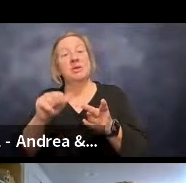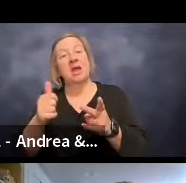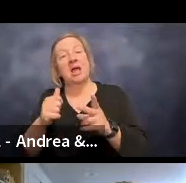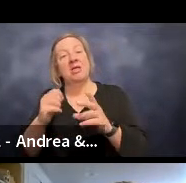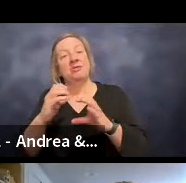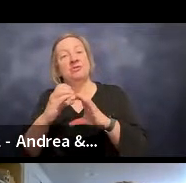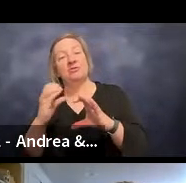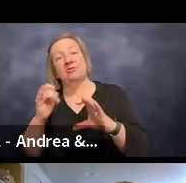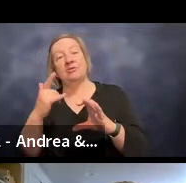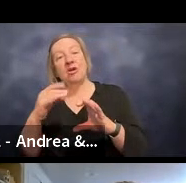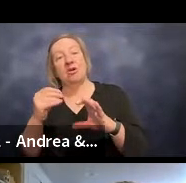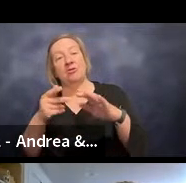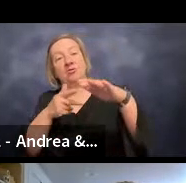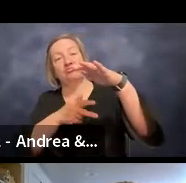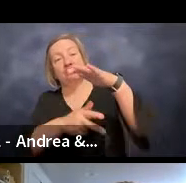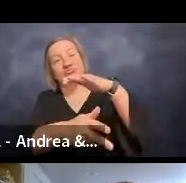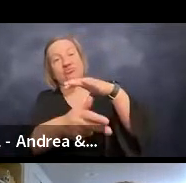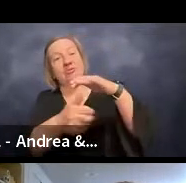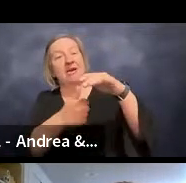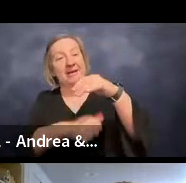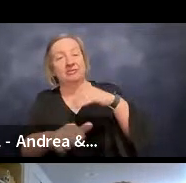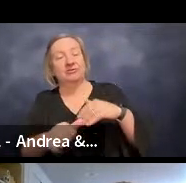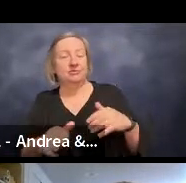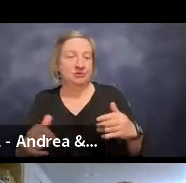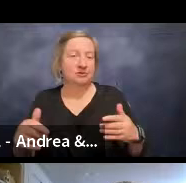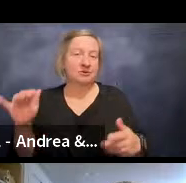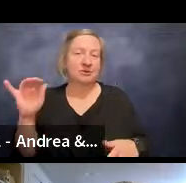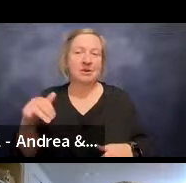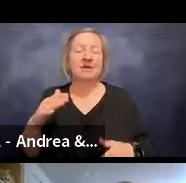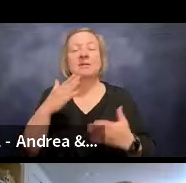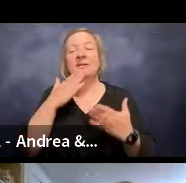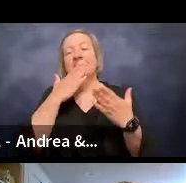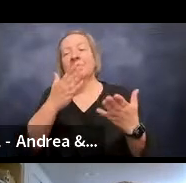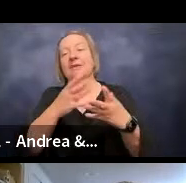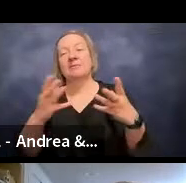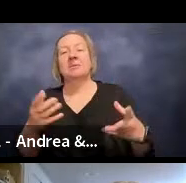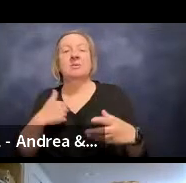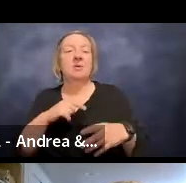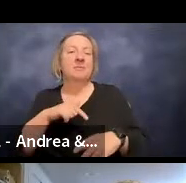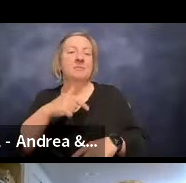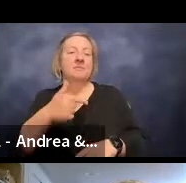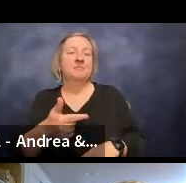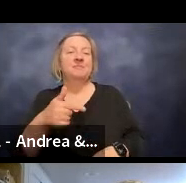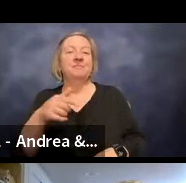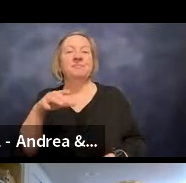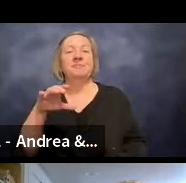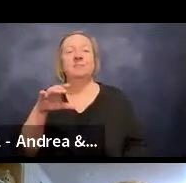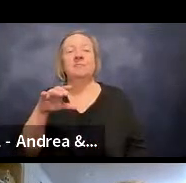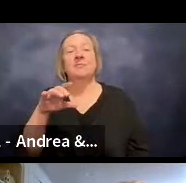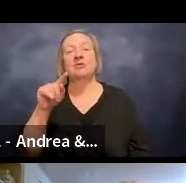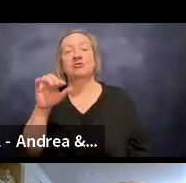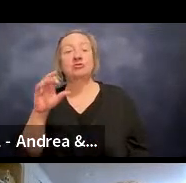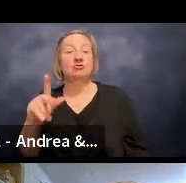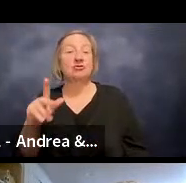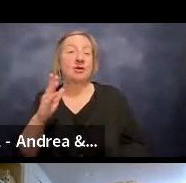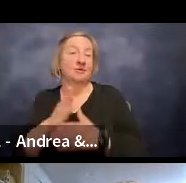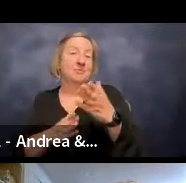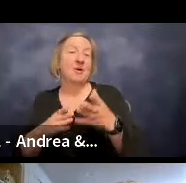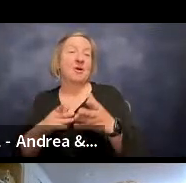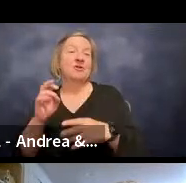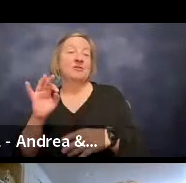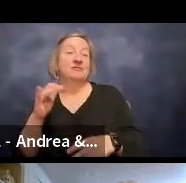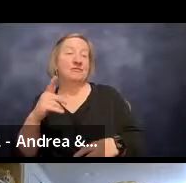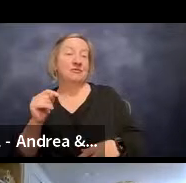underneath it. So thank you very much. And I will pass it off to my colleague on the trucking side of freight,